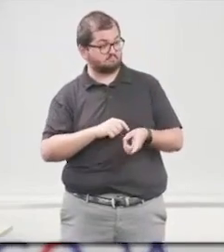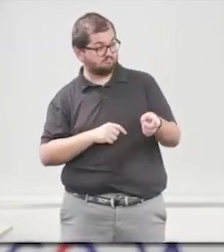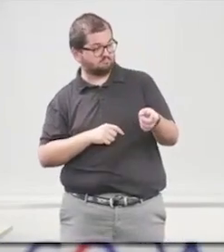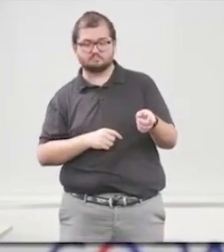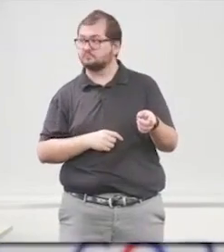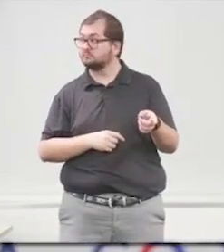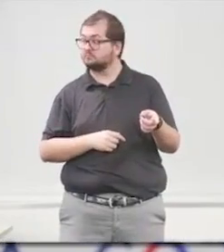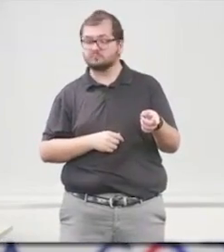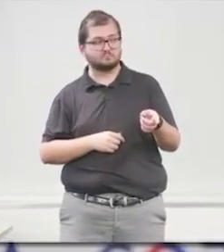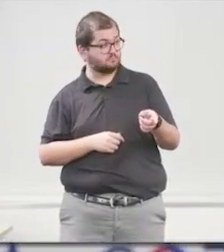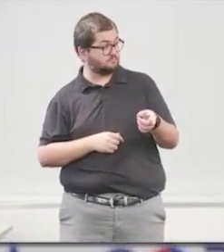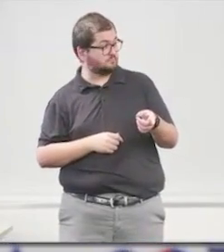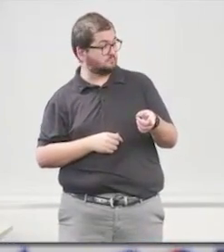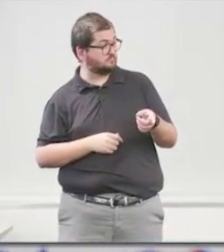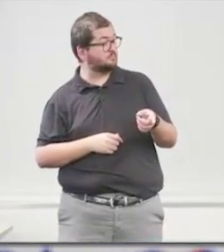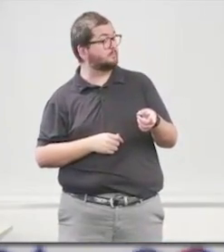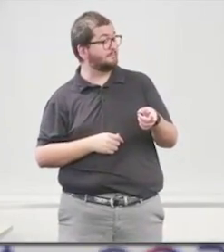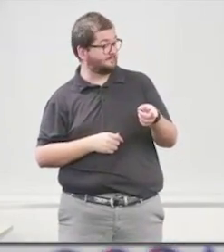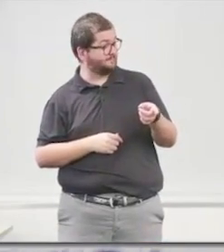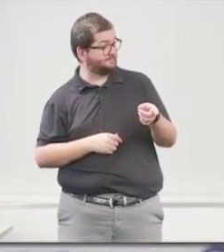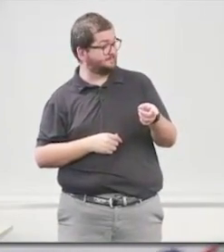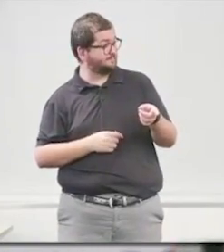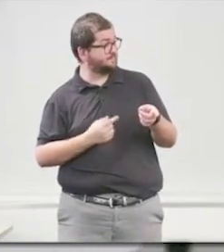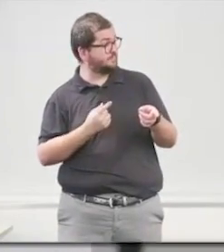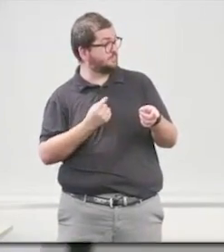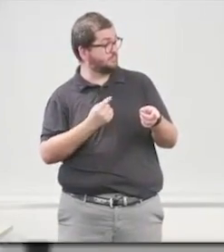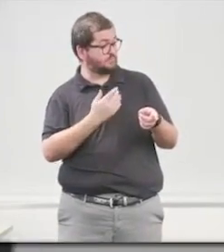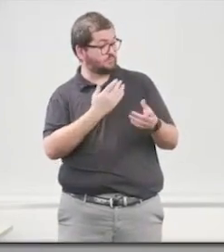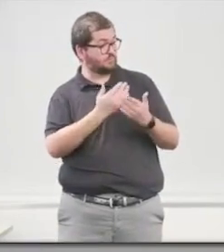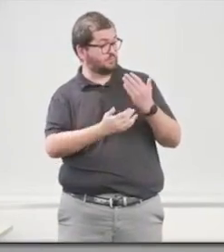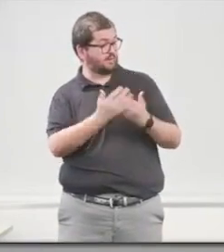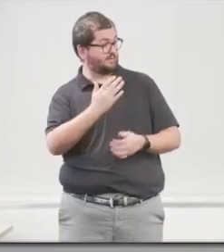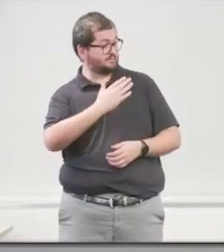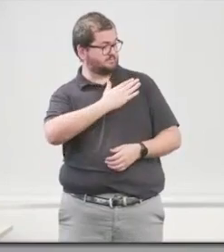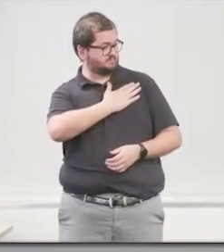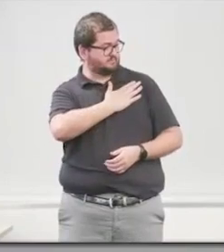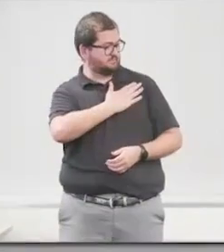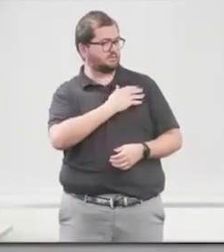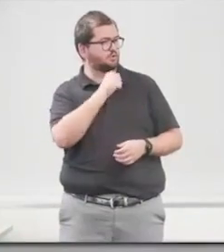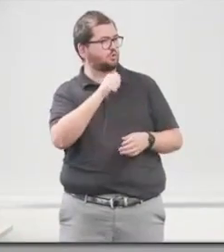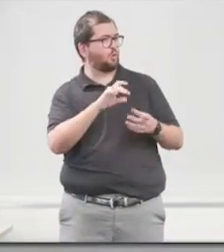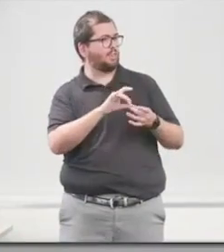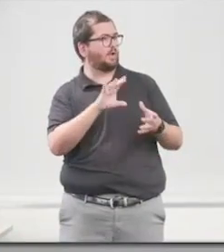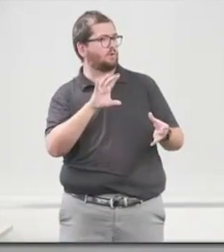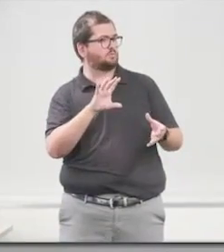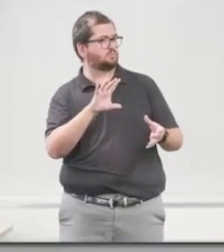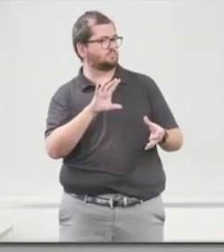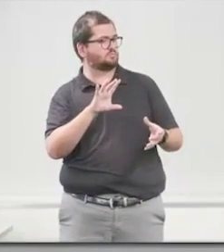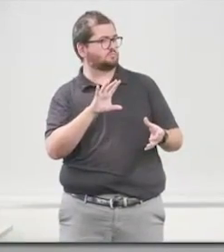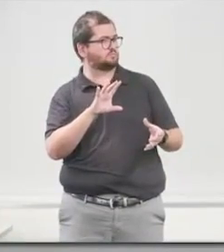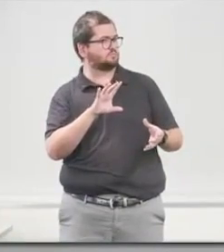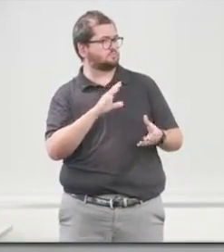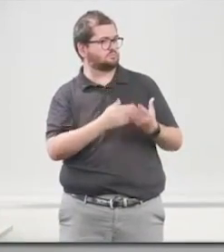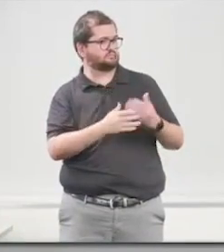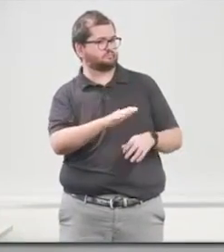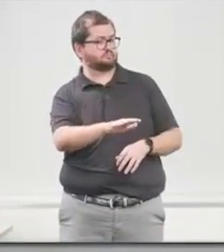said, yeah. He said, I want you to put your hand on it and don't let go. Okay. Never